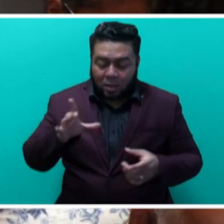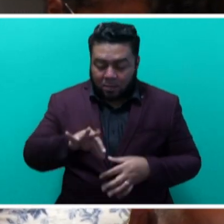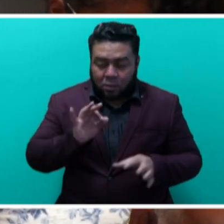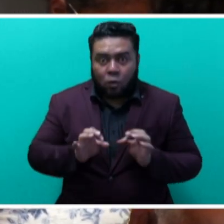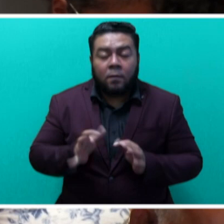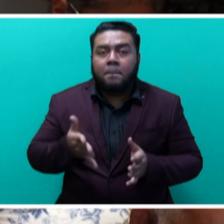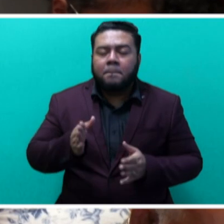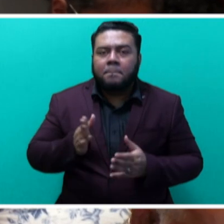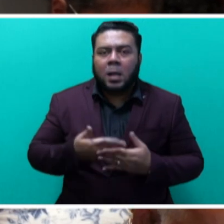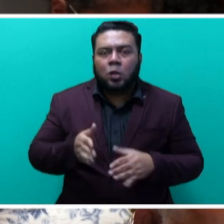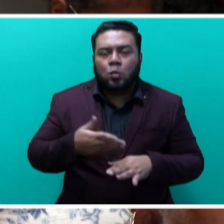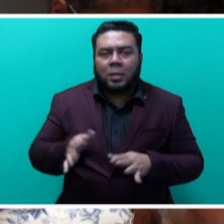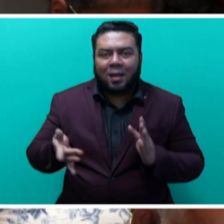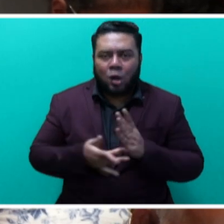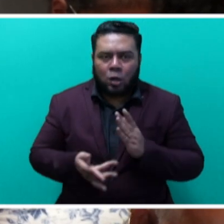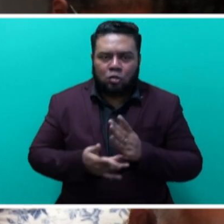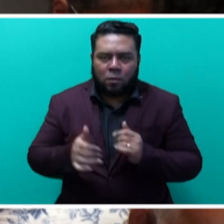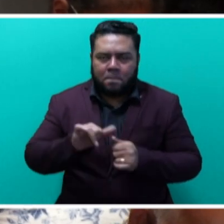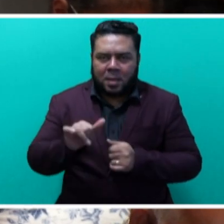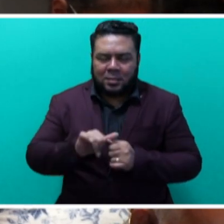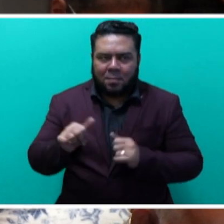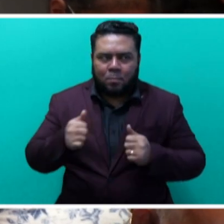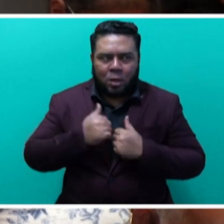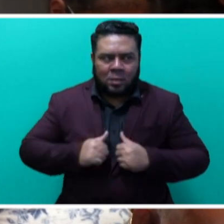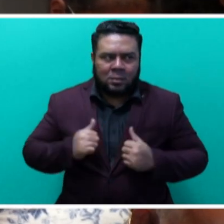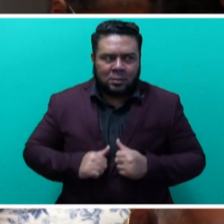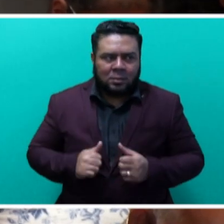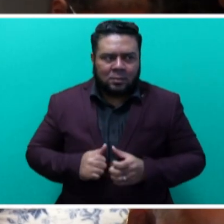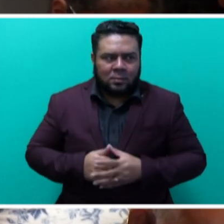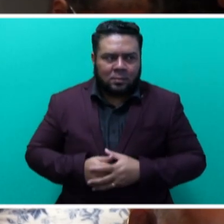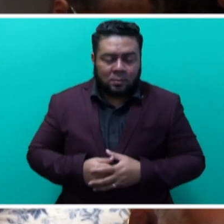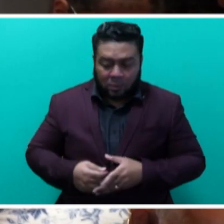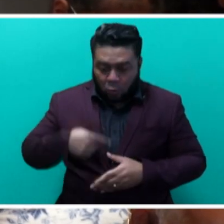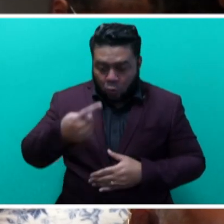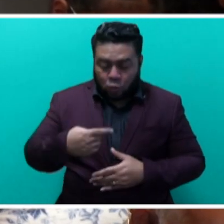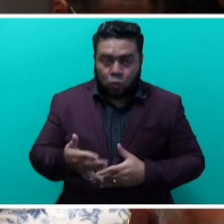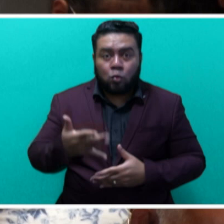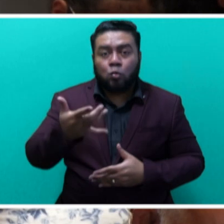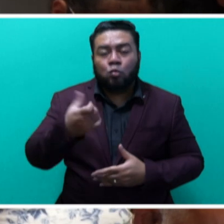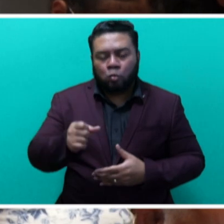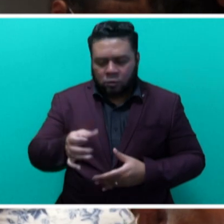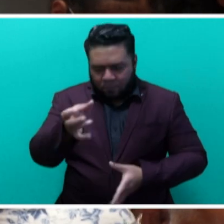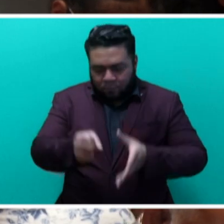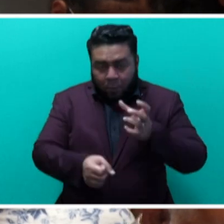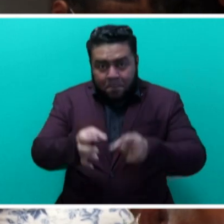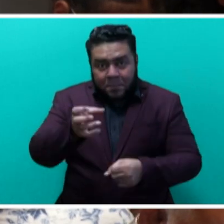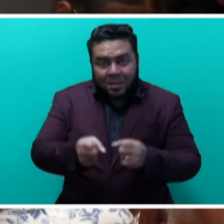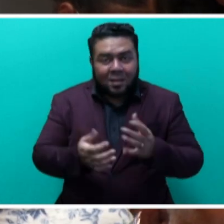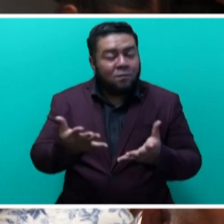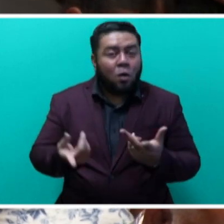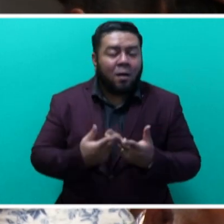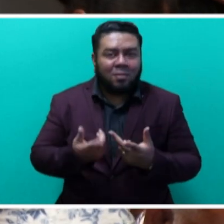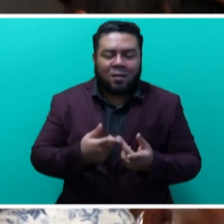modern technology and best practices, the continued use of hand milking and reliance on